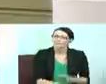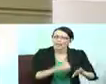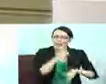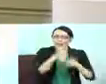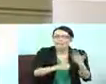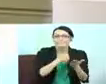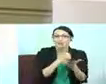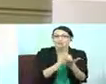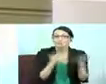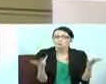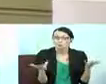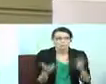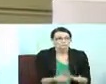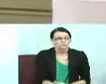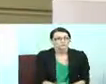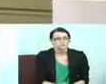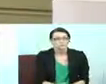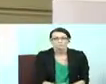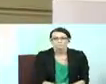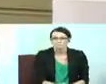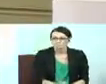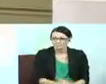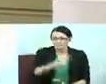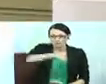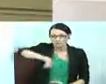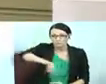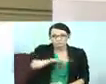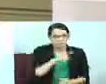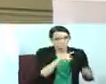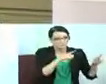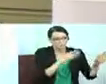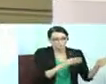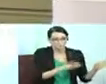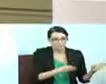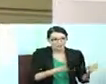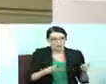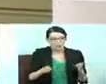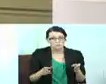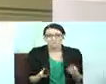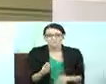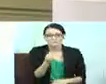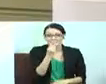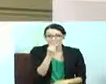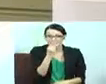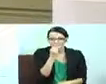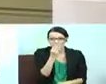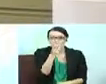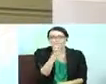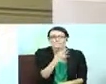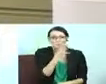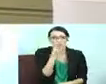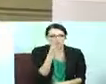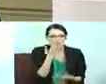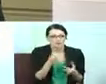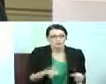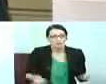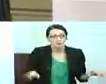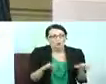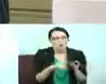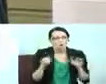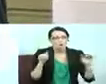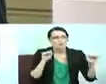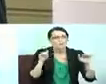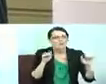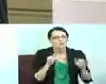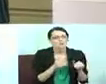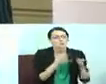Amen. So as we prepare to receive our offering, I'd like to remind you that